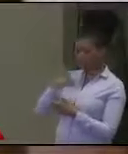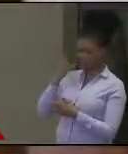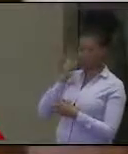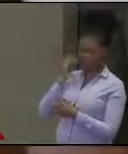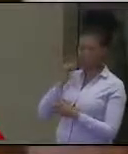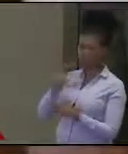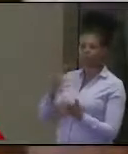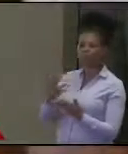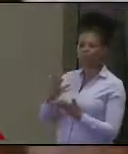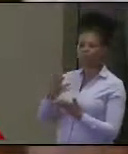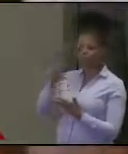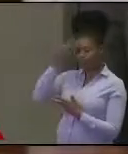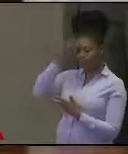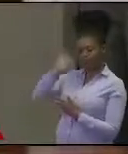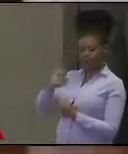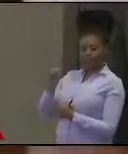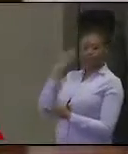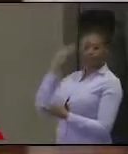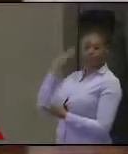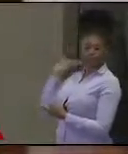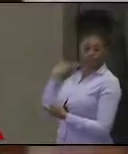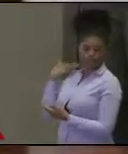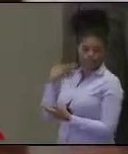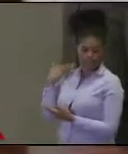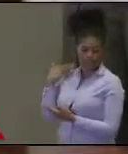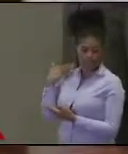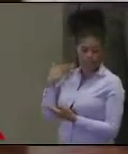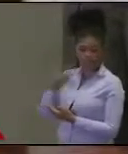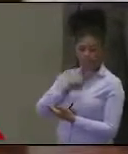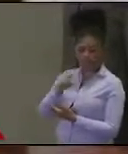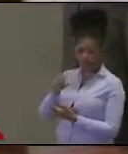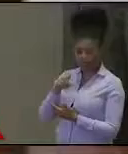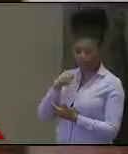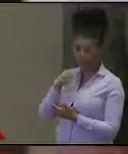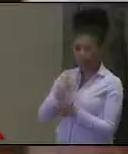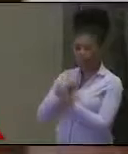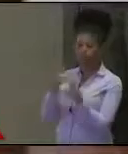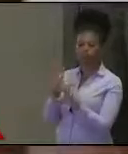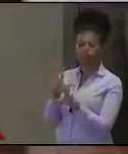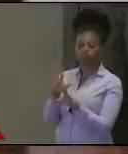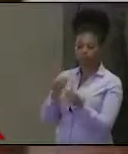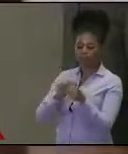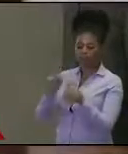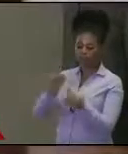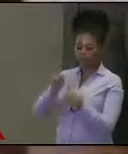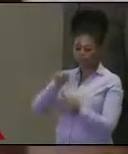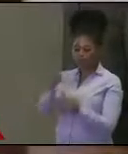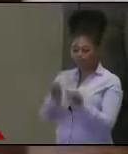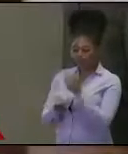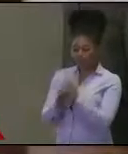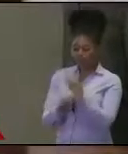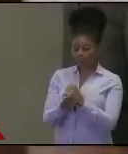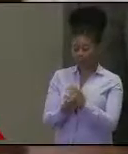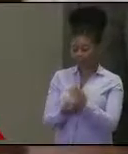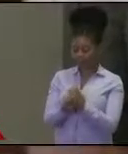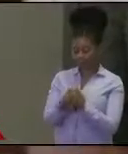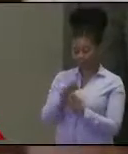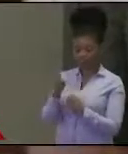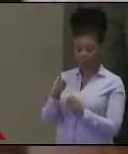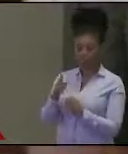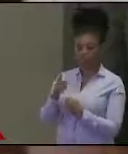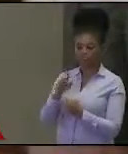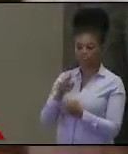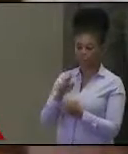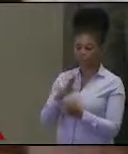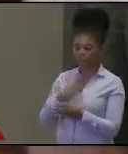ne-experience yorhulumente wangaphambili. Yeah, but it's just exposed to the better things that are happening, but kuba ke singasoze